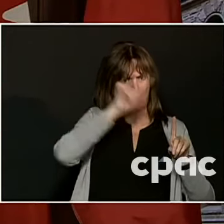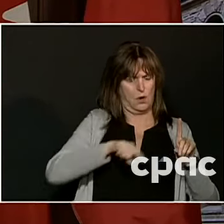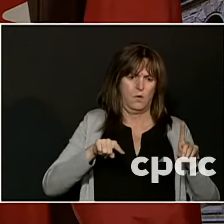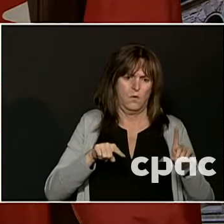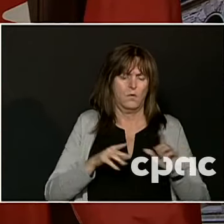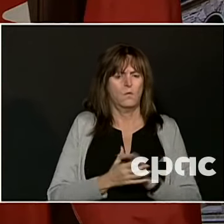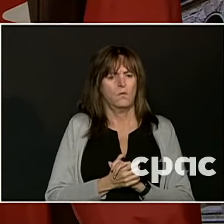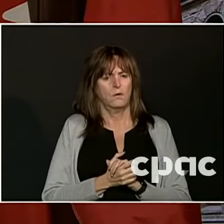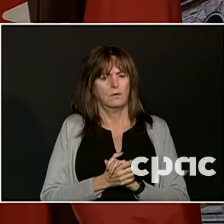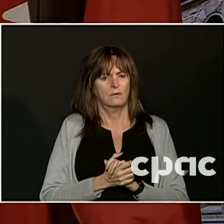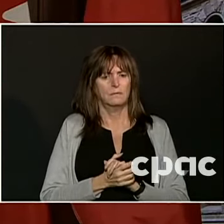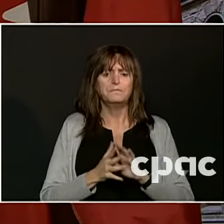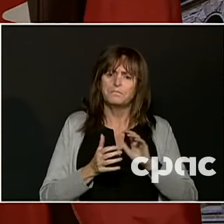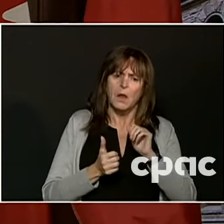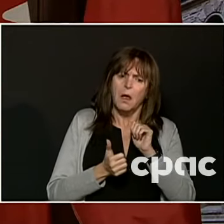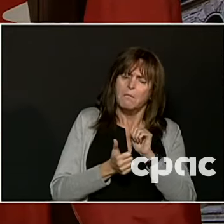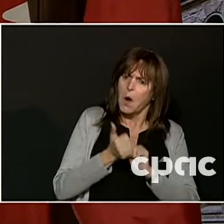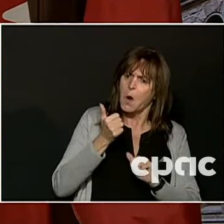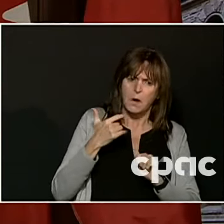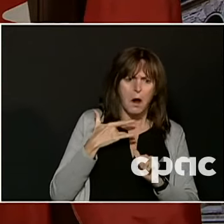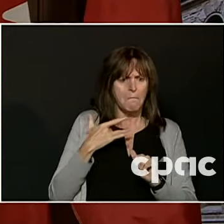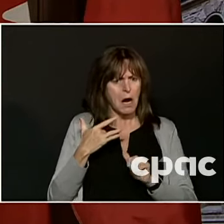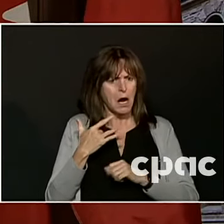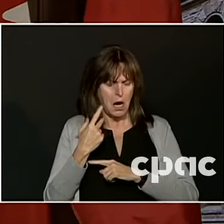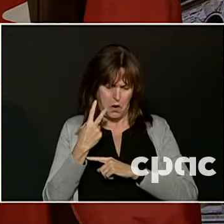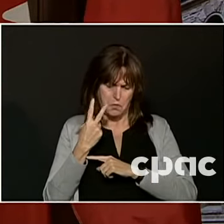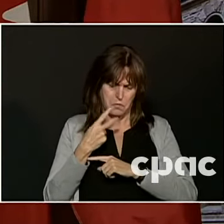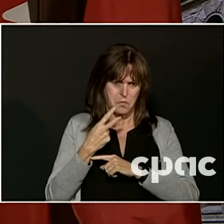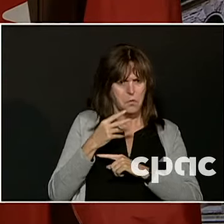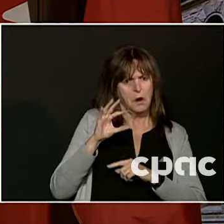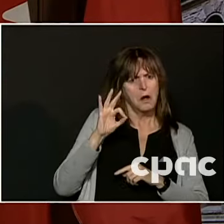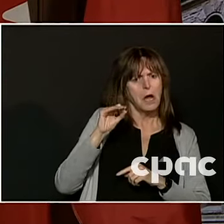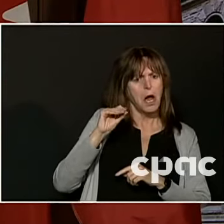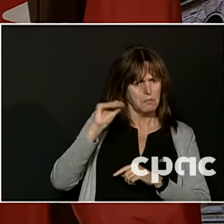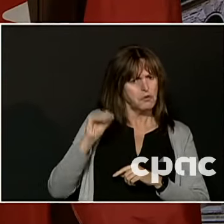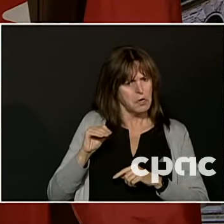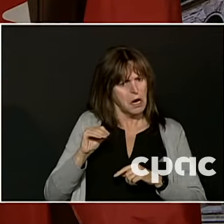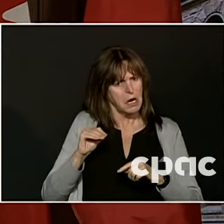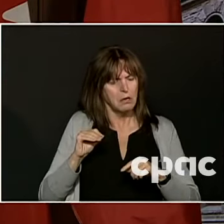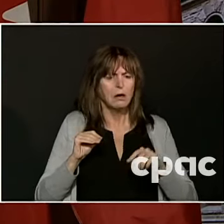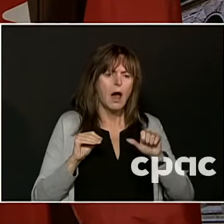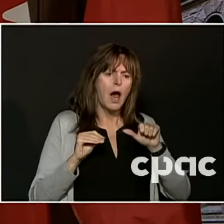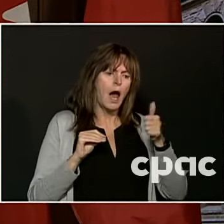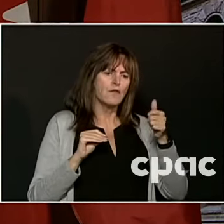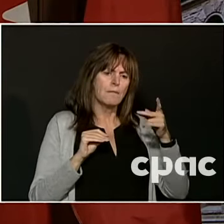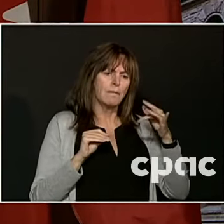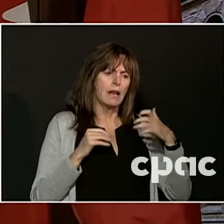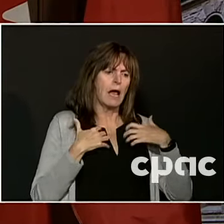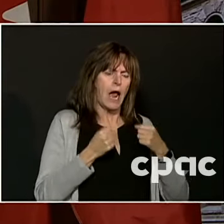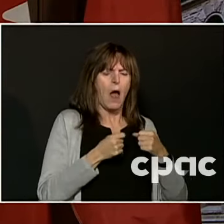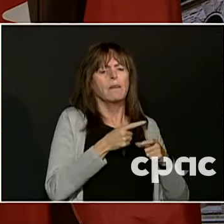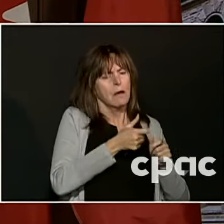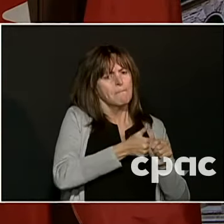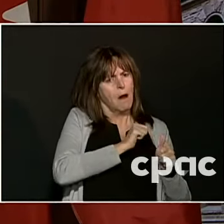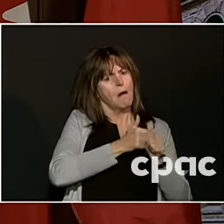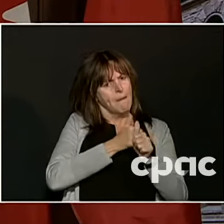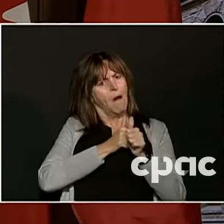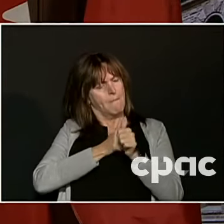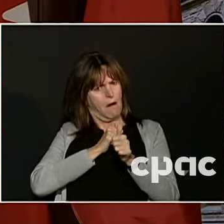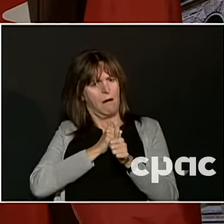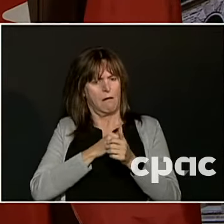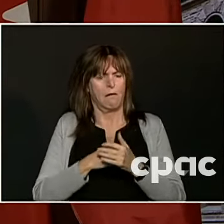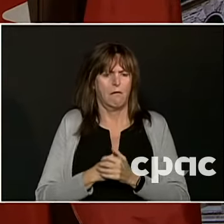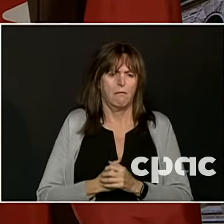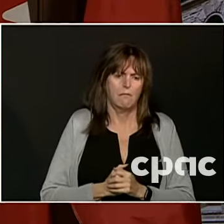days down to just 2/3 in another public health unit. So as you can see here, given